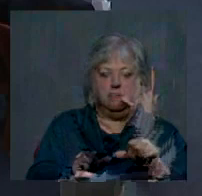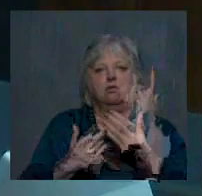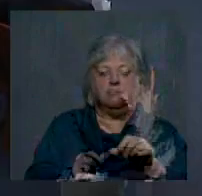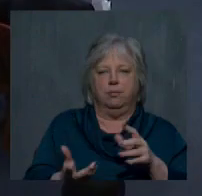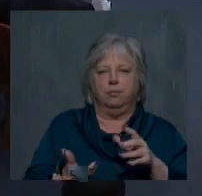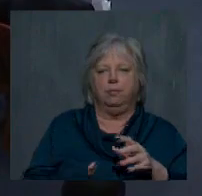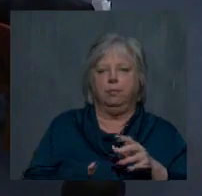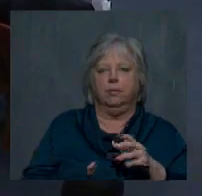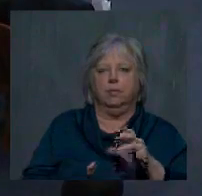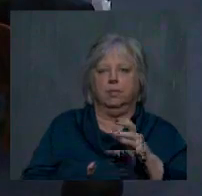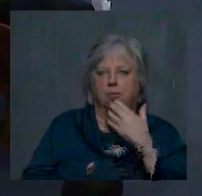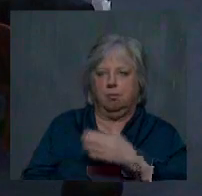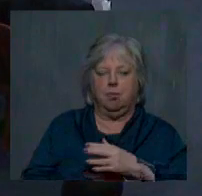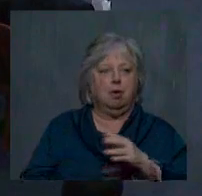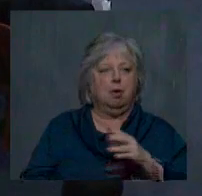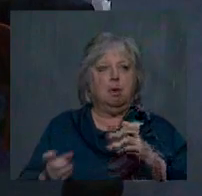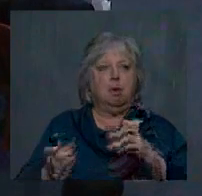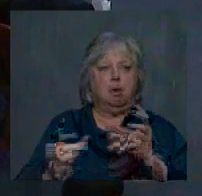Thank you. All right, Thank